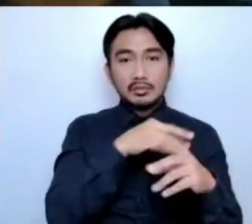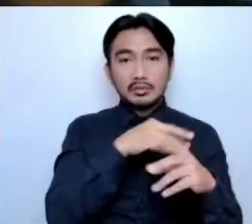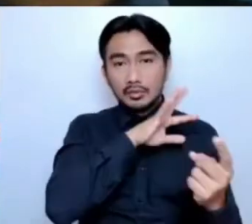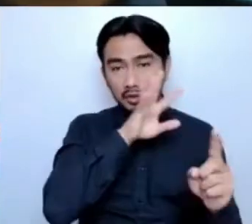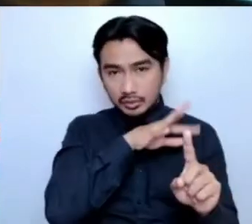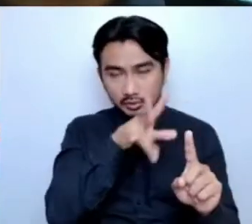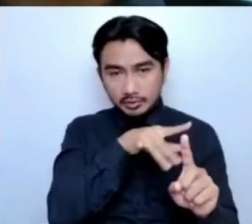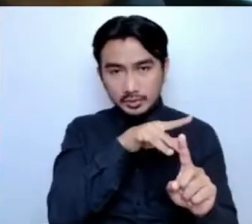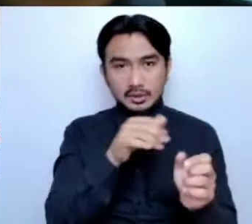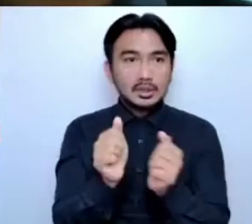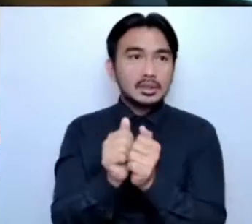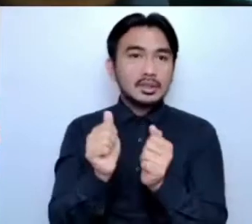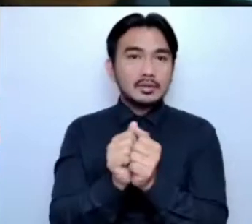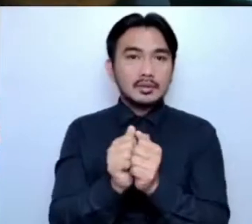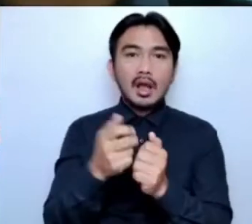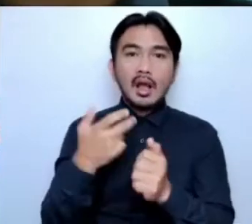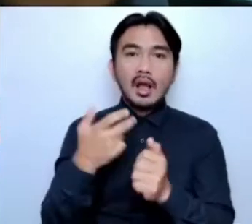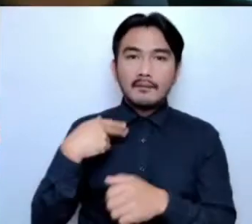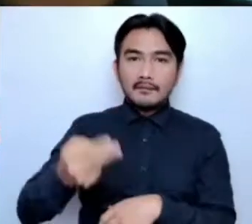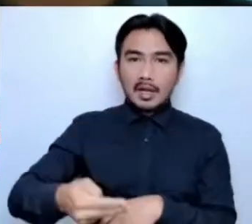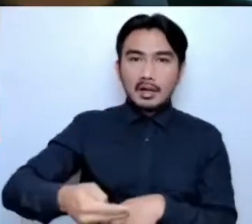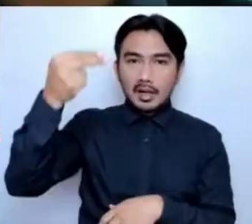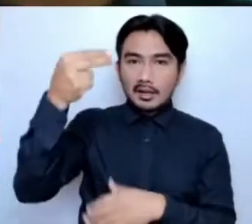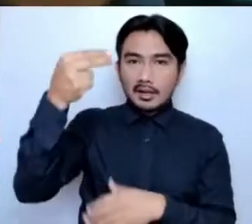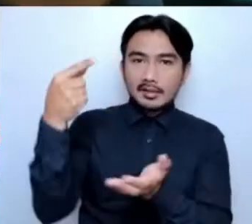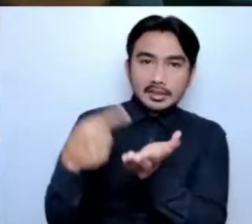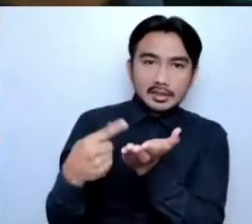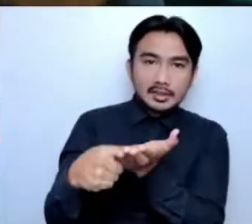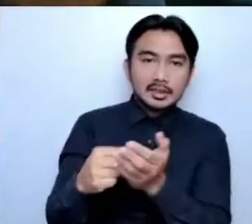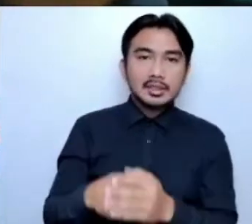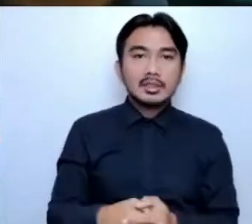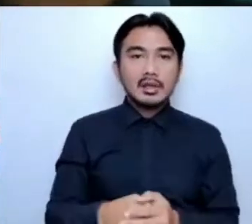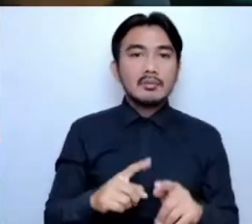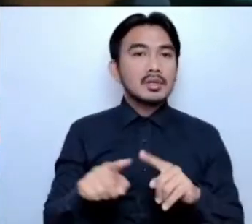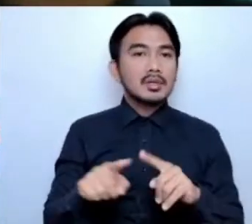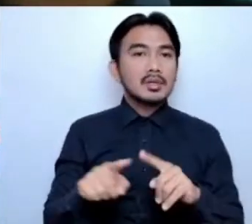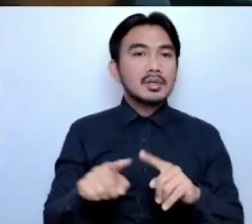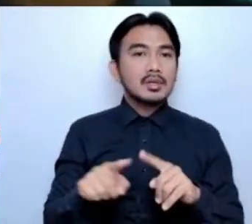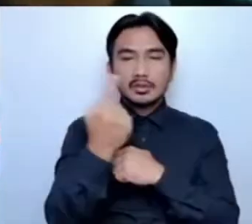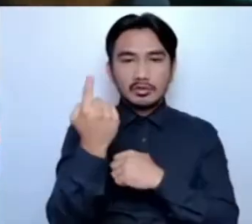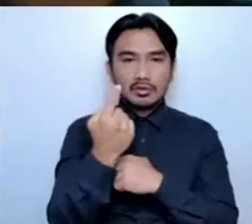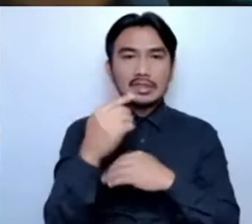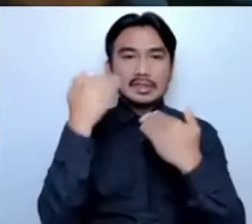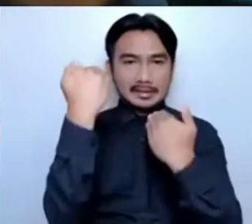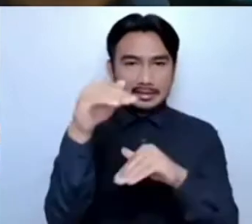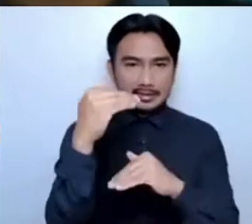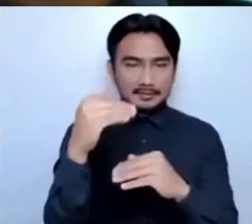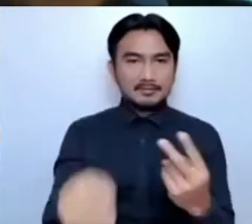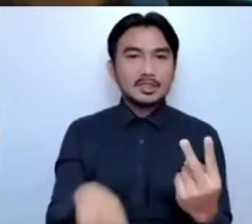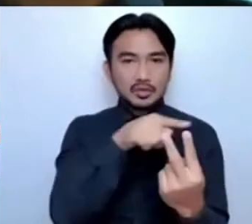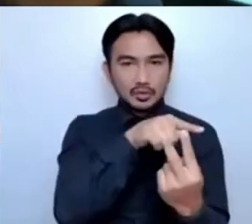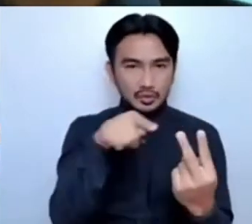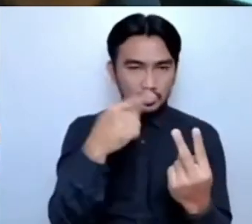with highest scores. But again, you are just expected to submit a maximum of 2 for the